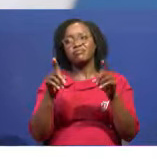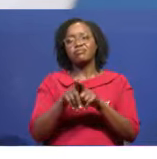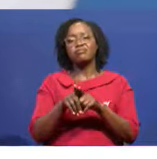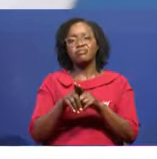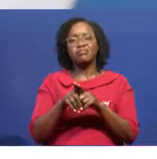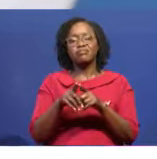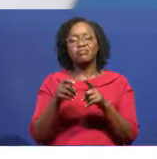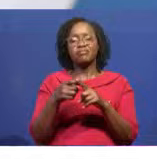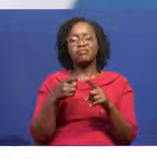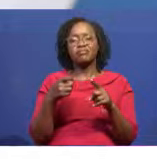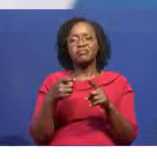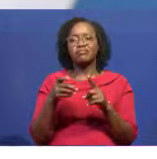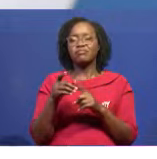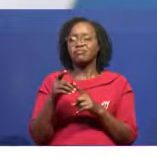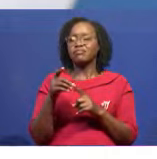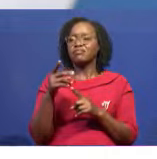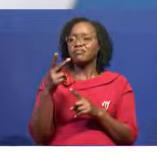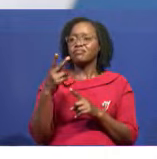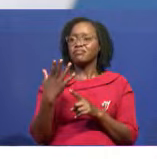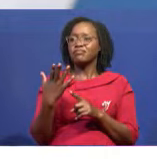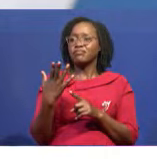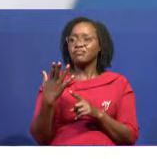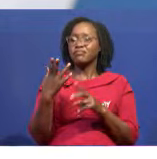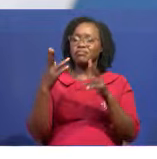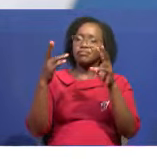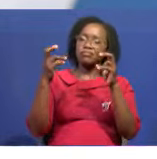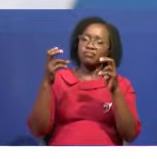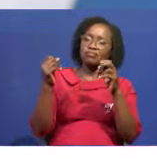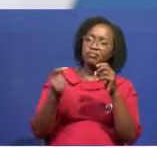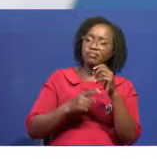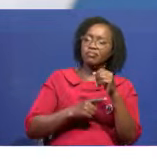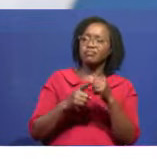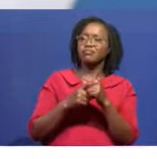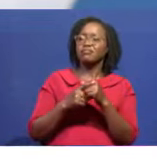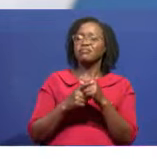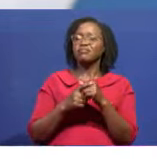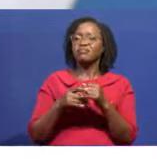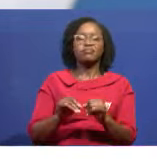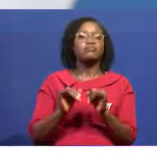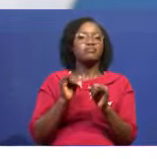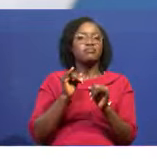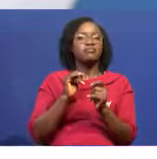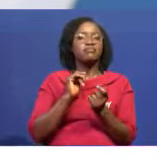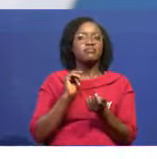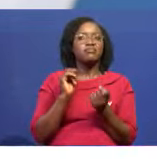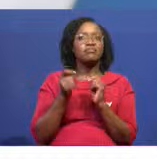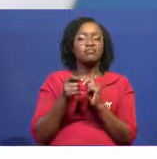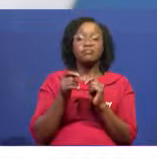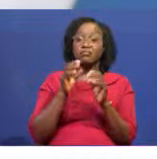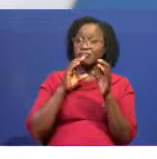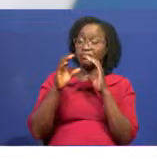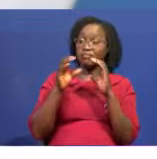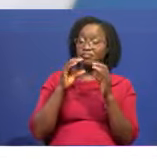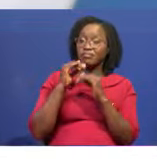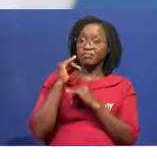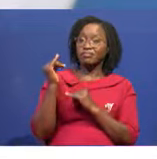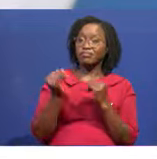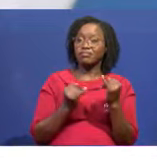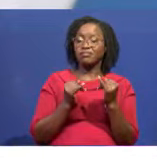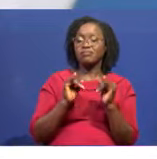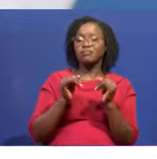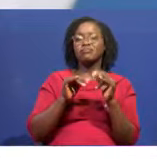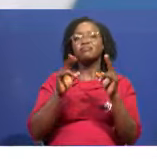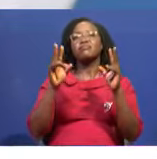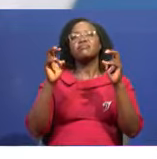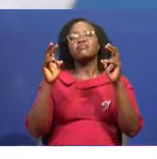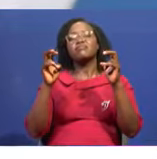June 26th, 25th issue. And what we are trying to do is to change the conversation by introducing new